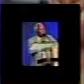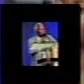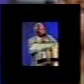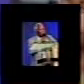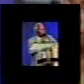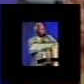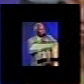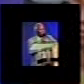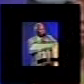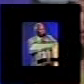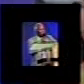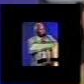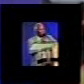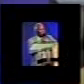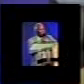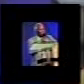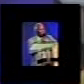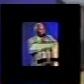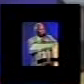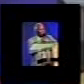upon His